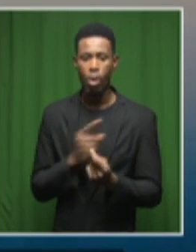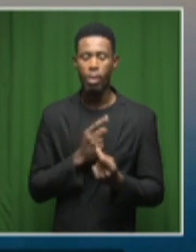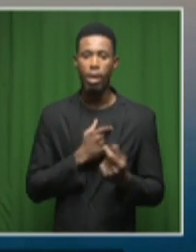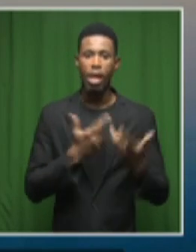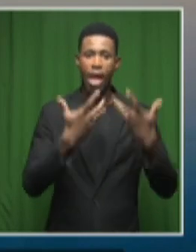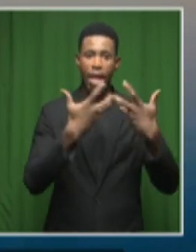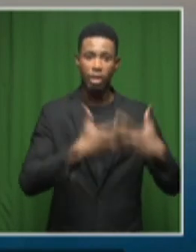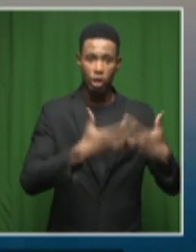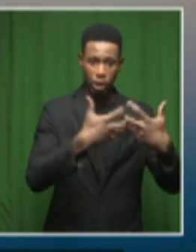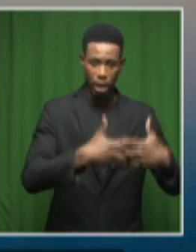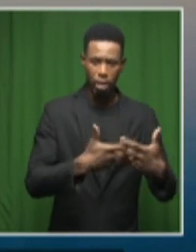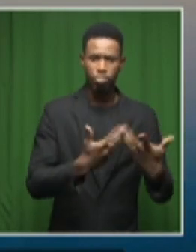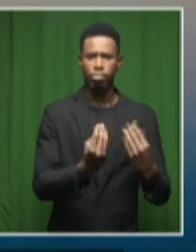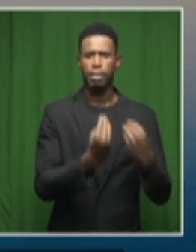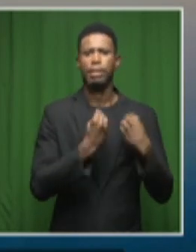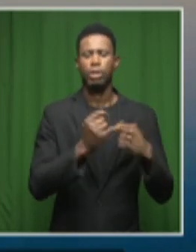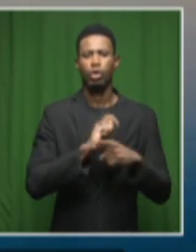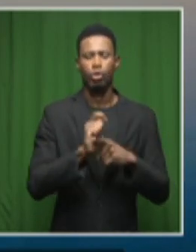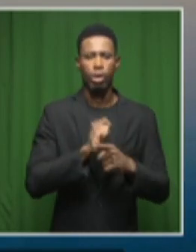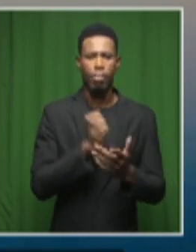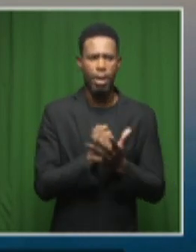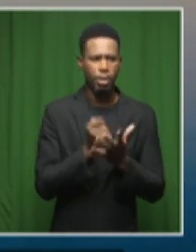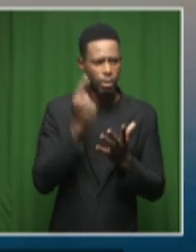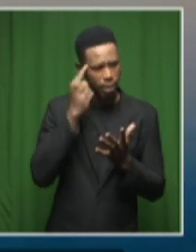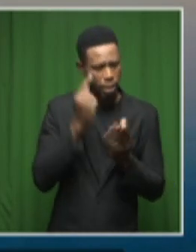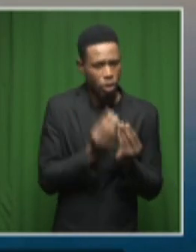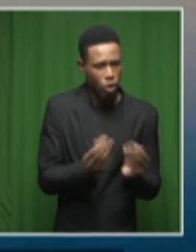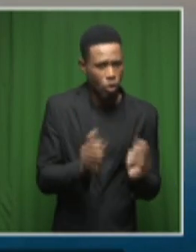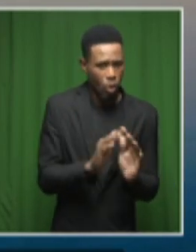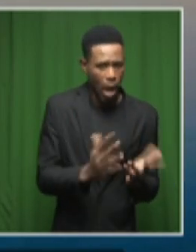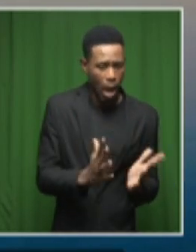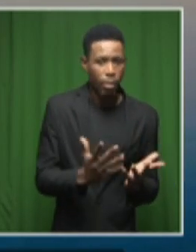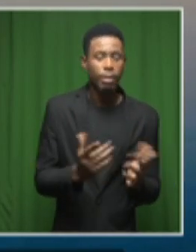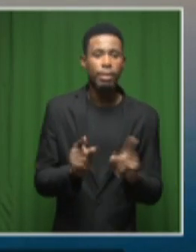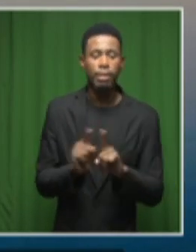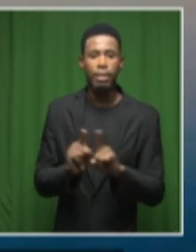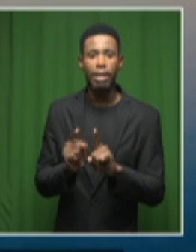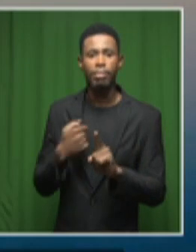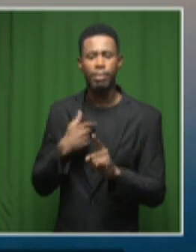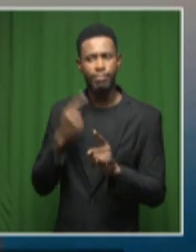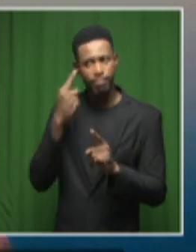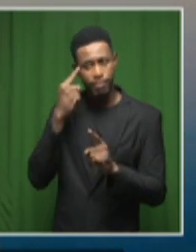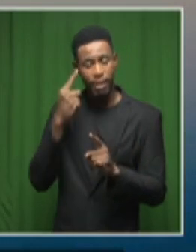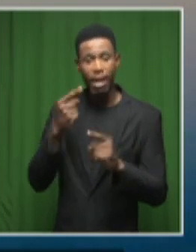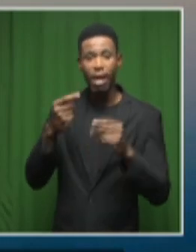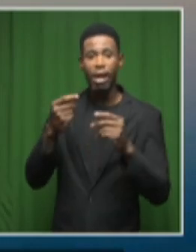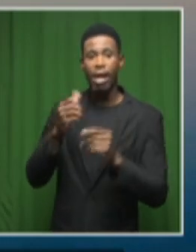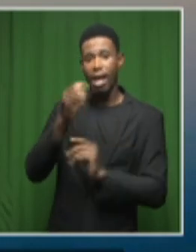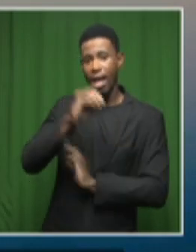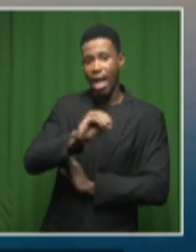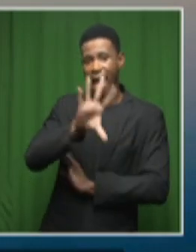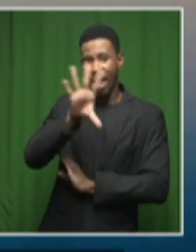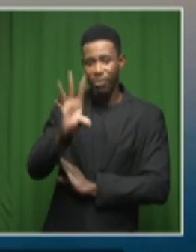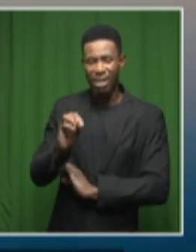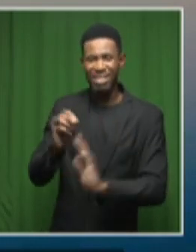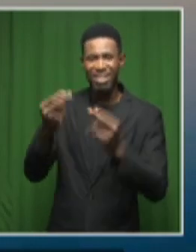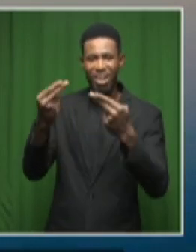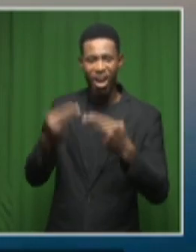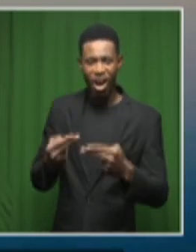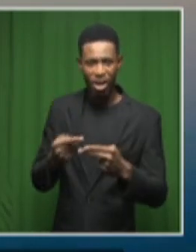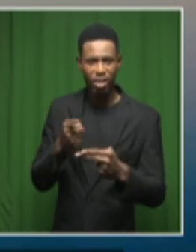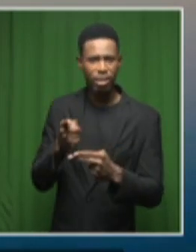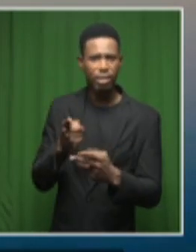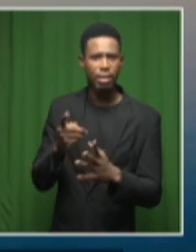trying to find solutions. So I'm trying to find solutions within the African contemporary art ecosystem, whether there could be things